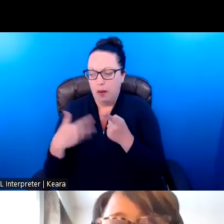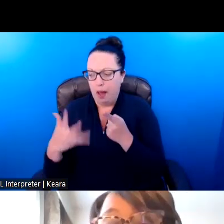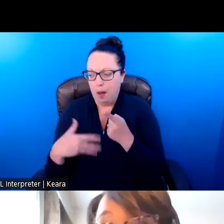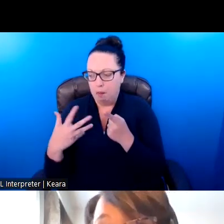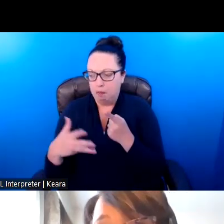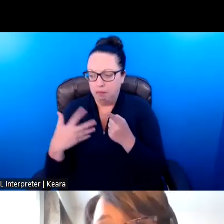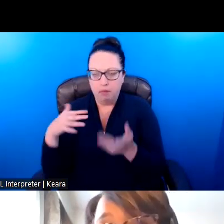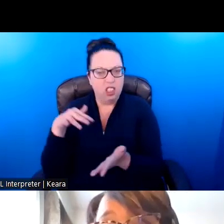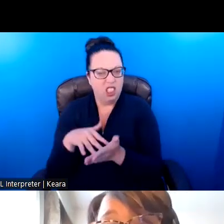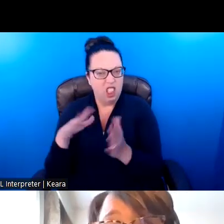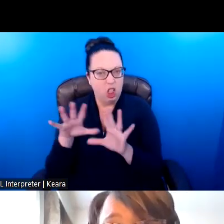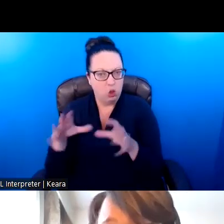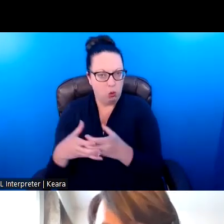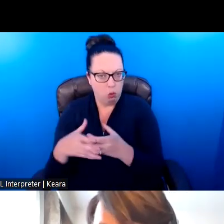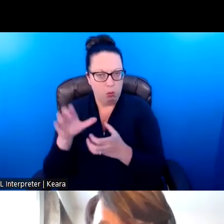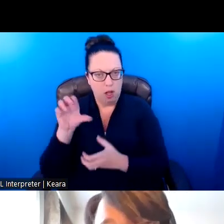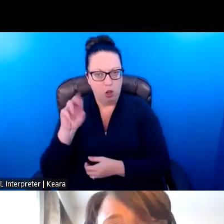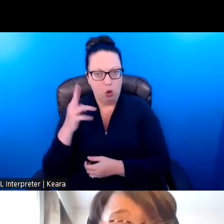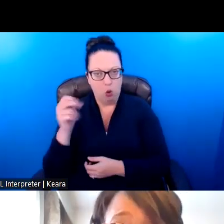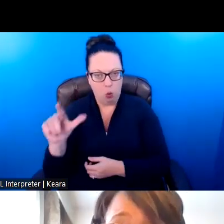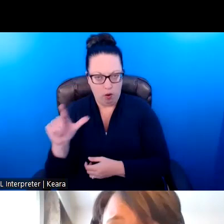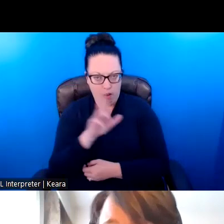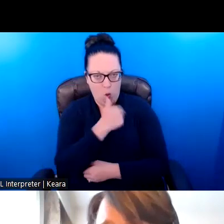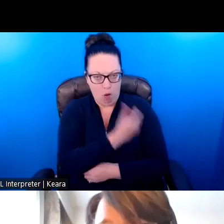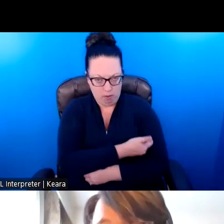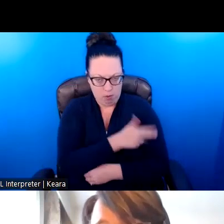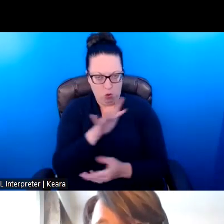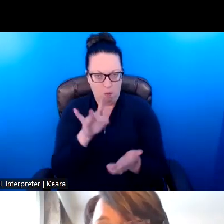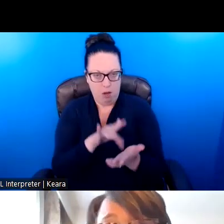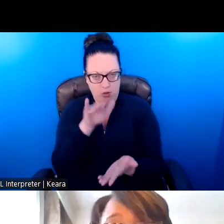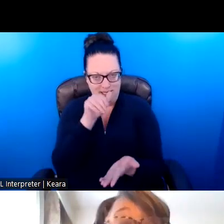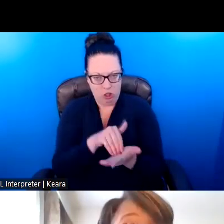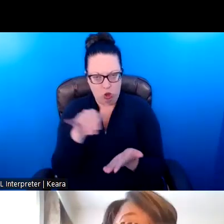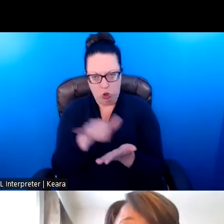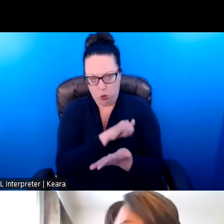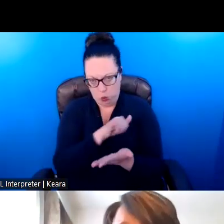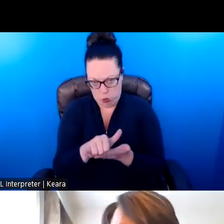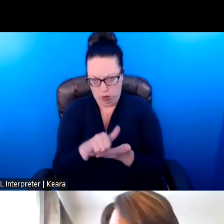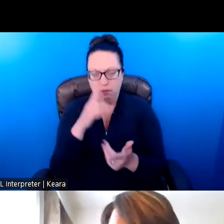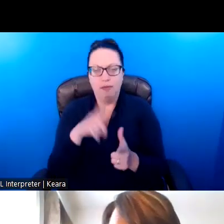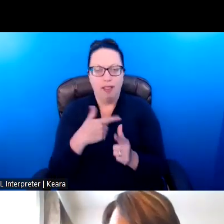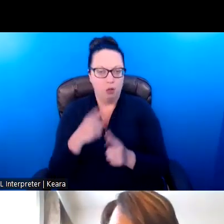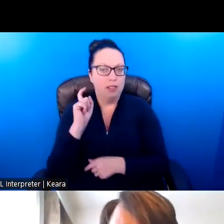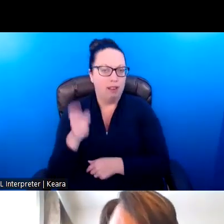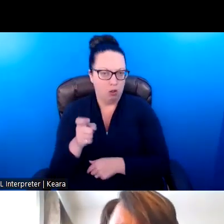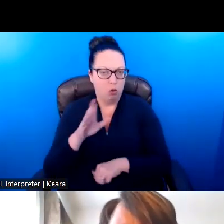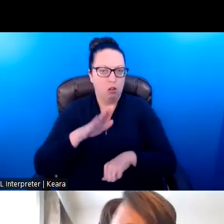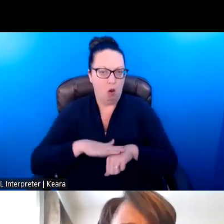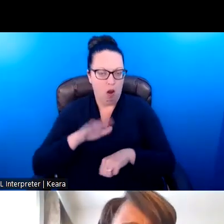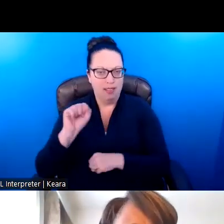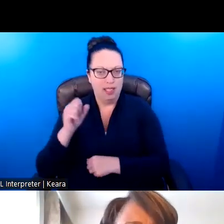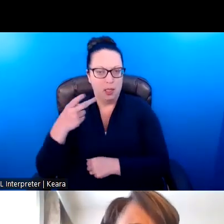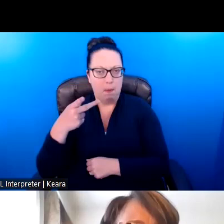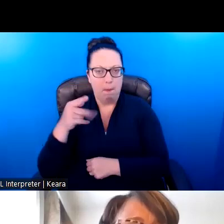a study group at Cornell Hospital and Medical Center in New York. And then that's when he was diagnosed on the spectrum. And from there,